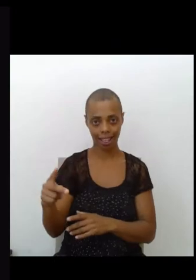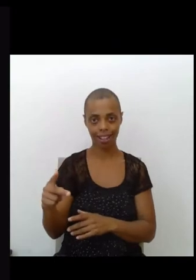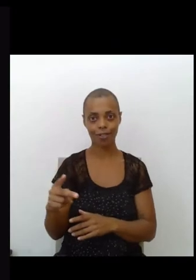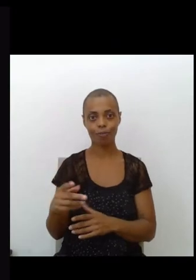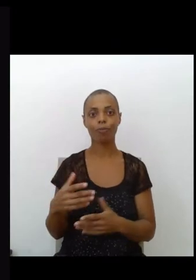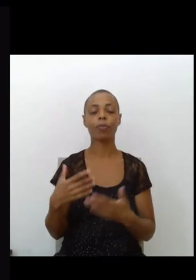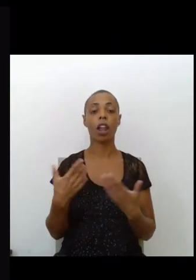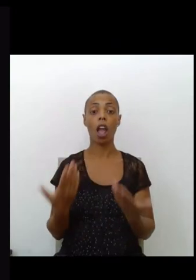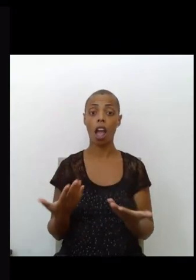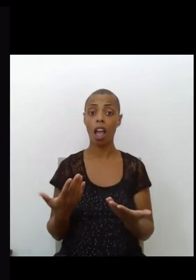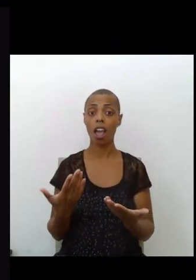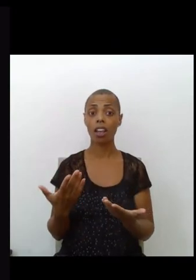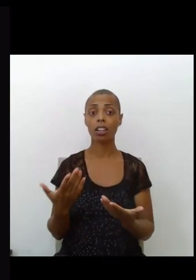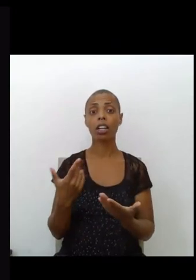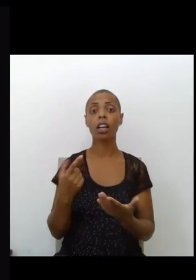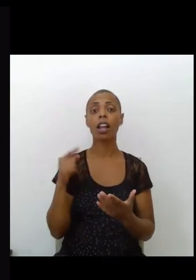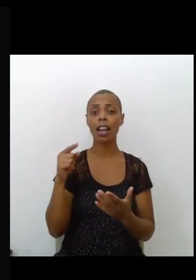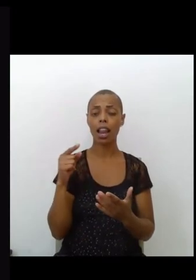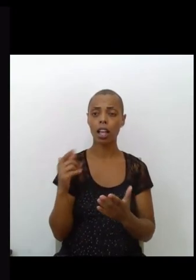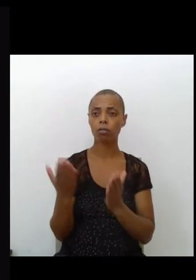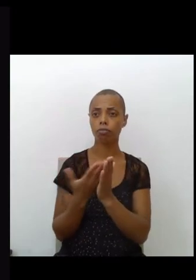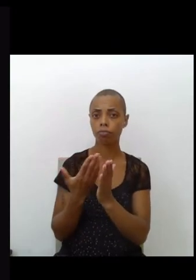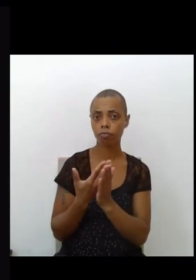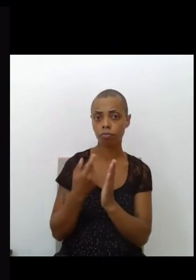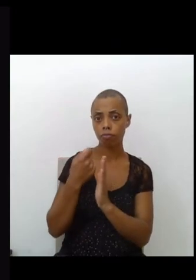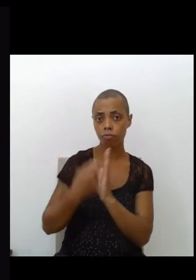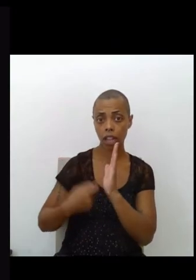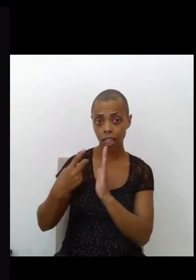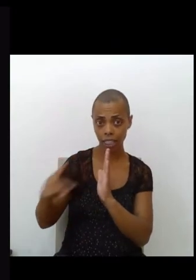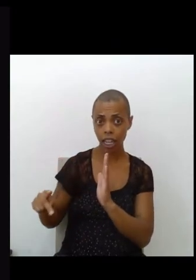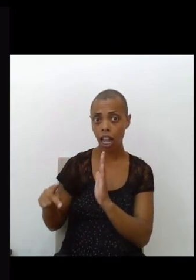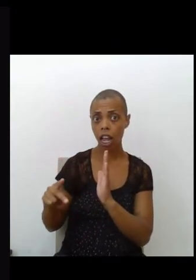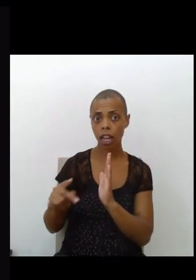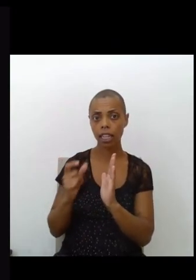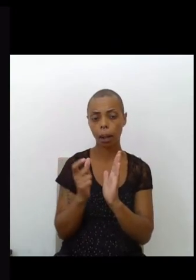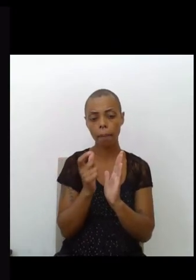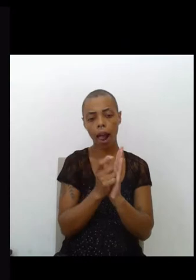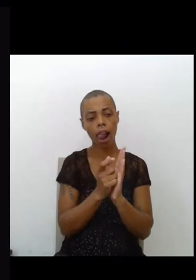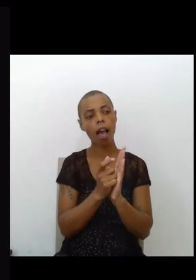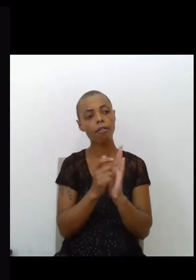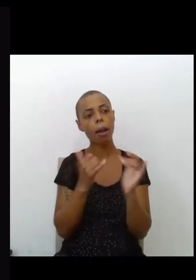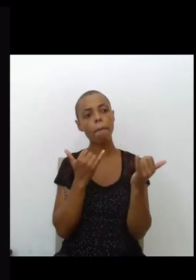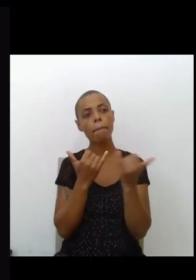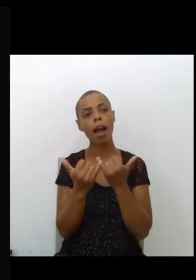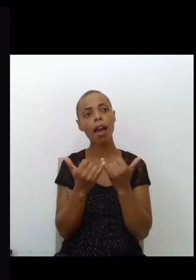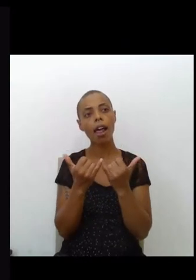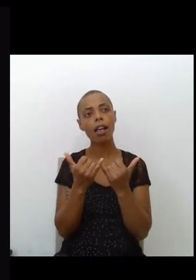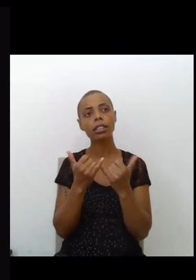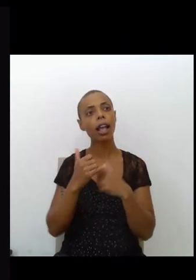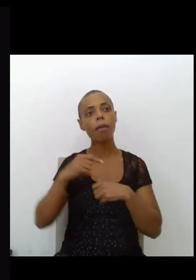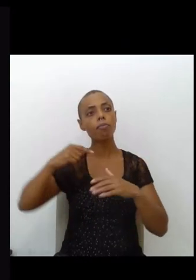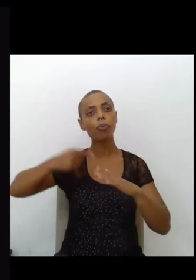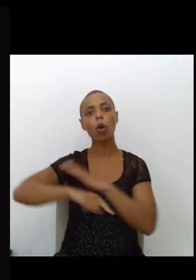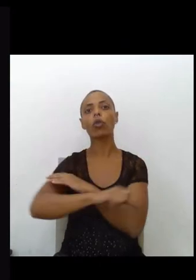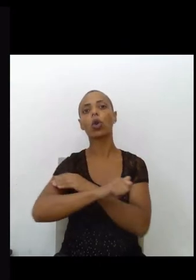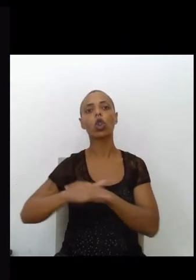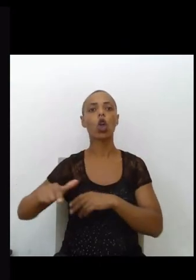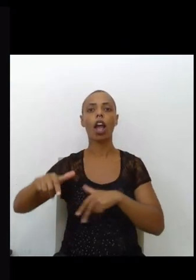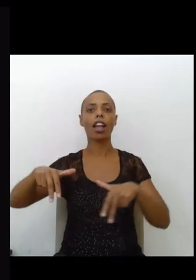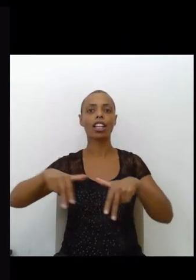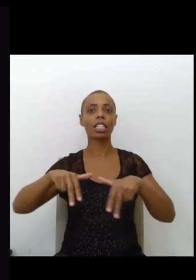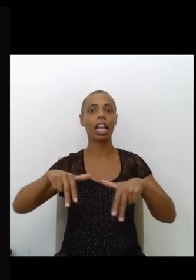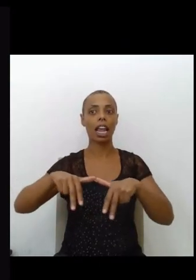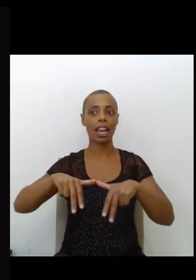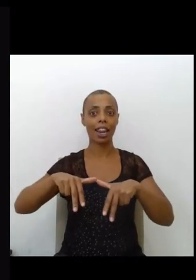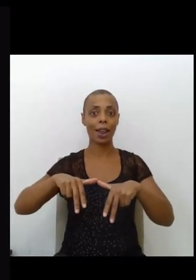and transcend gender through textile materials so to see so to speak